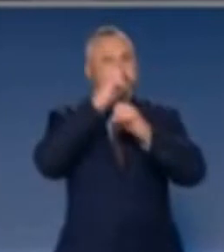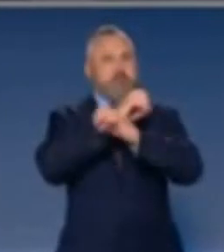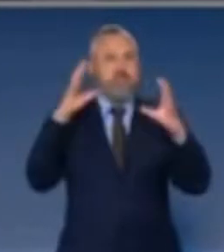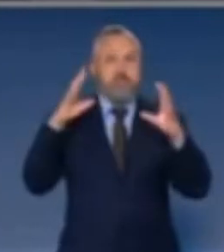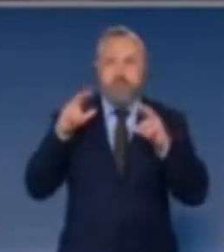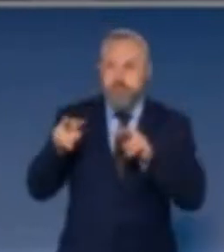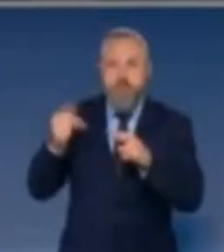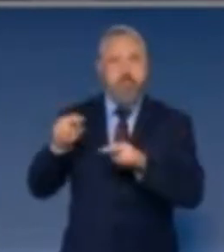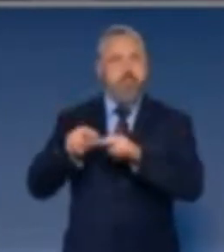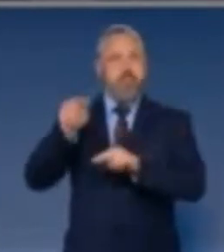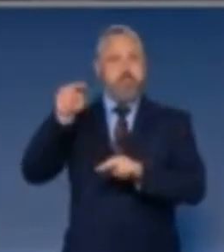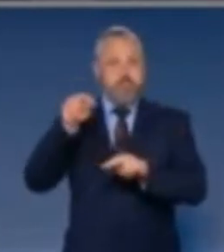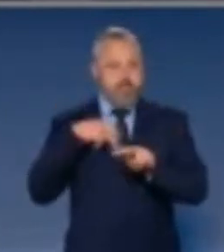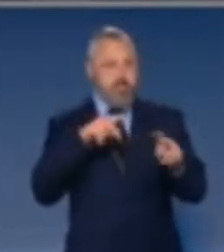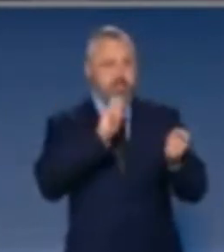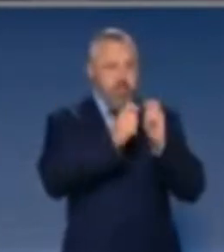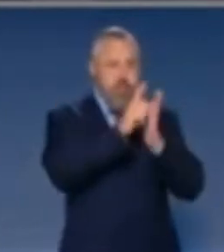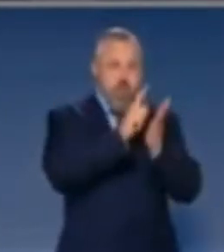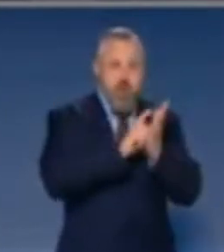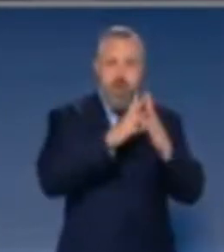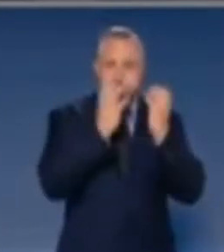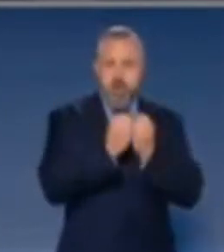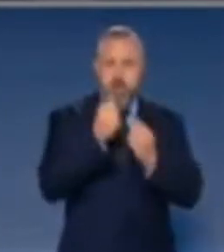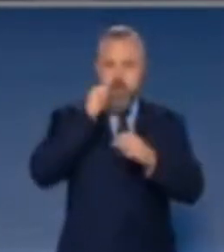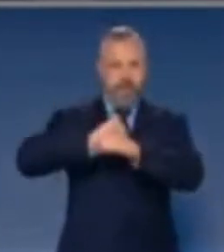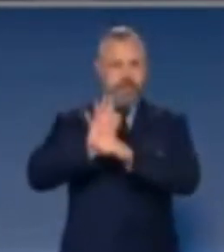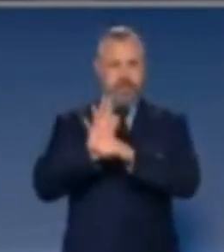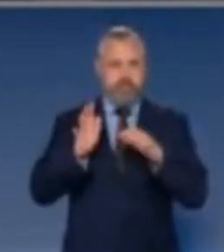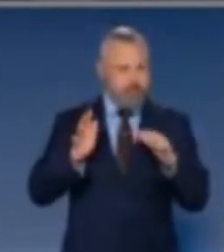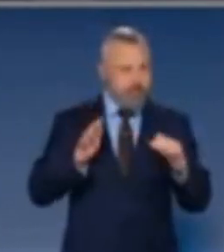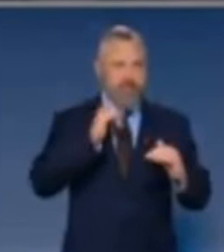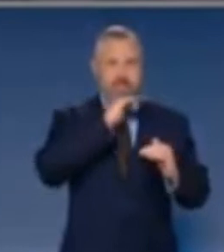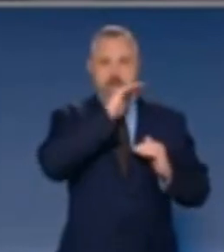place, the fact that we've had the lowest private health insurance rise in